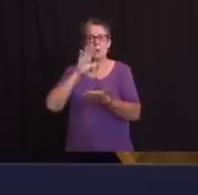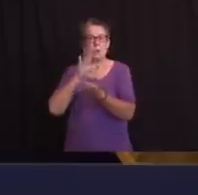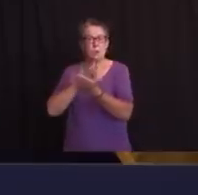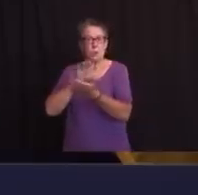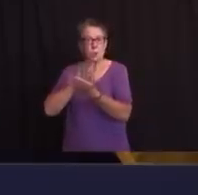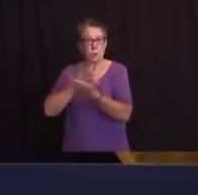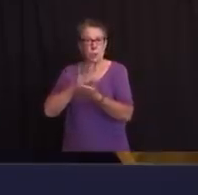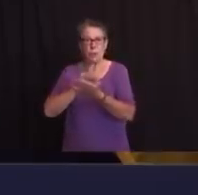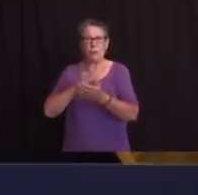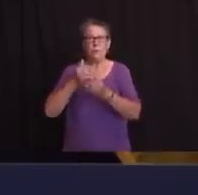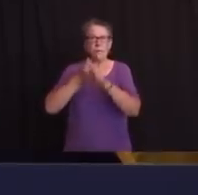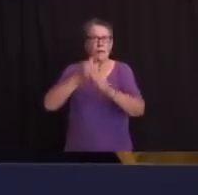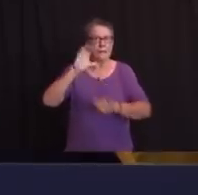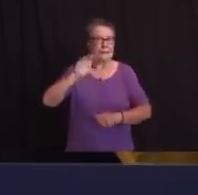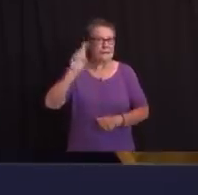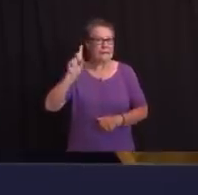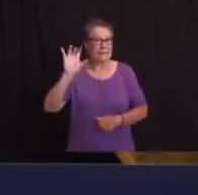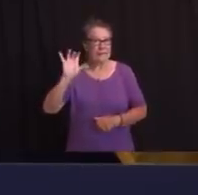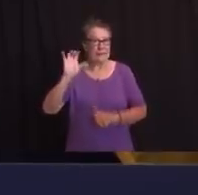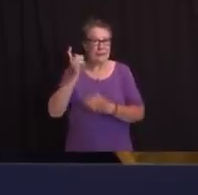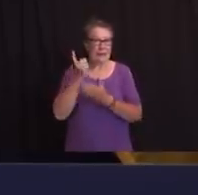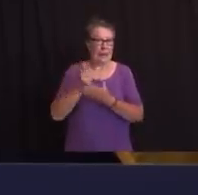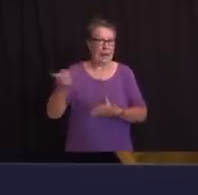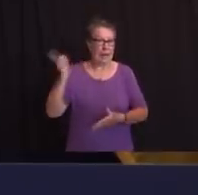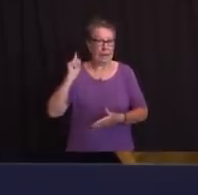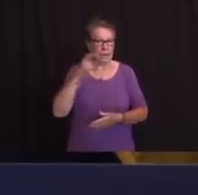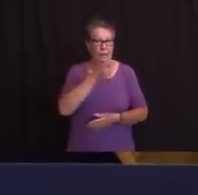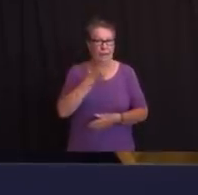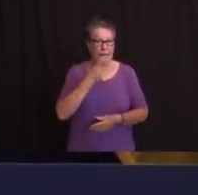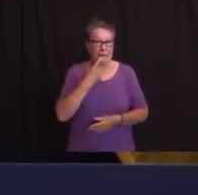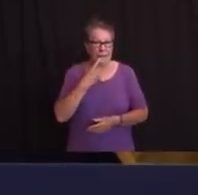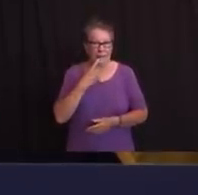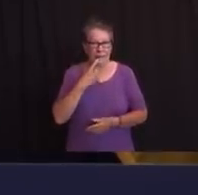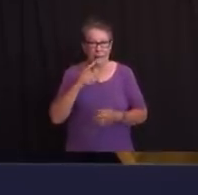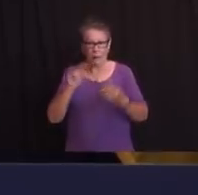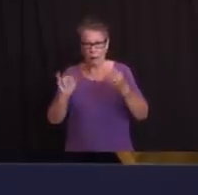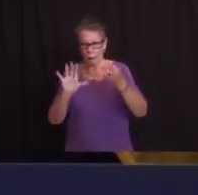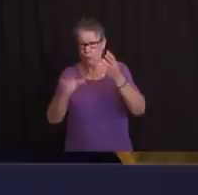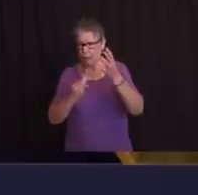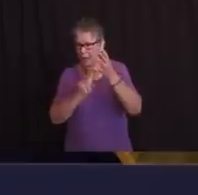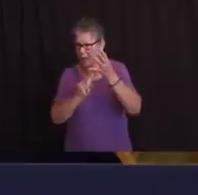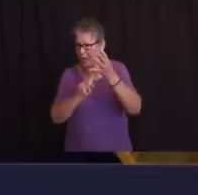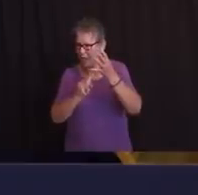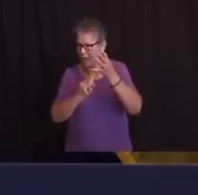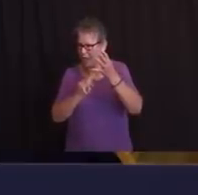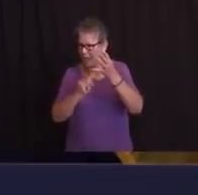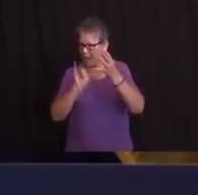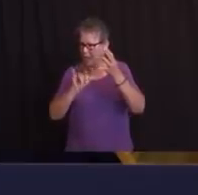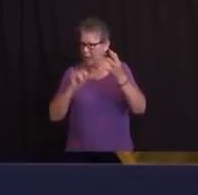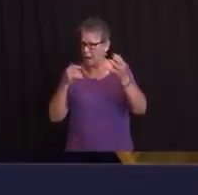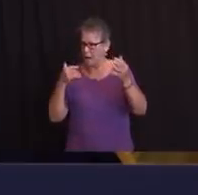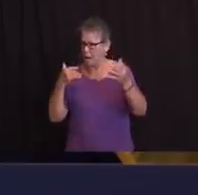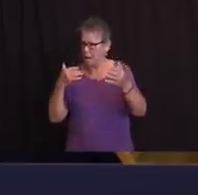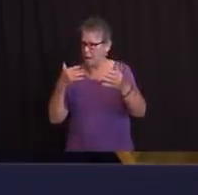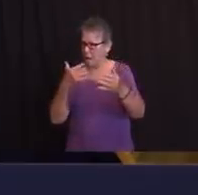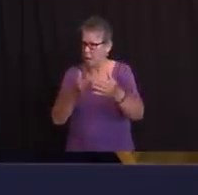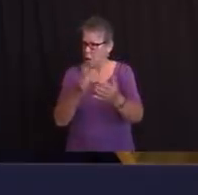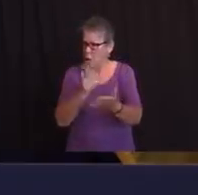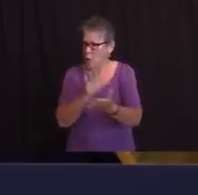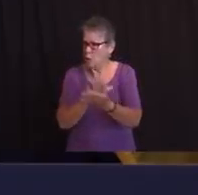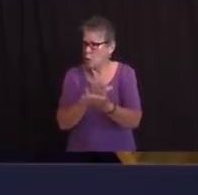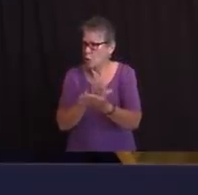week. End of July, school is a plus or minus Labor Day event. We're taking that guidance